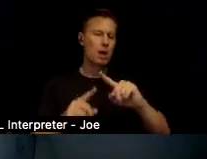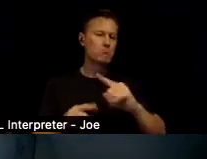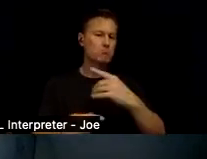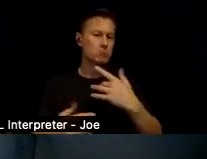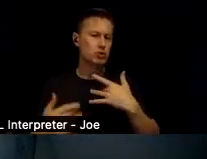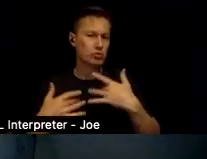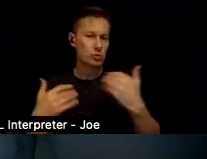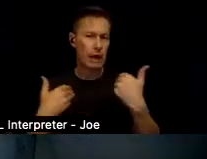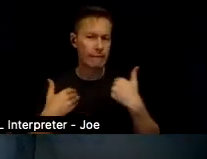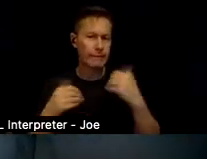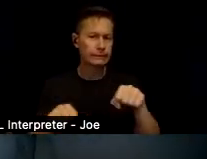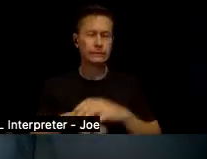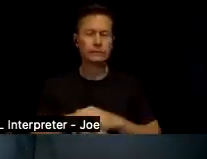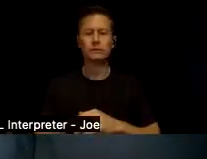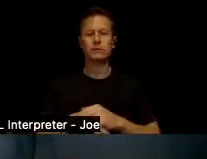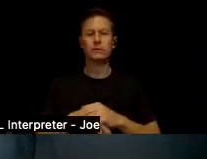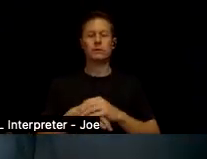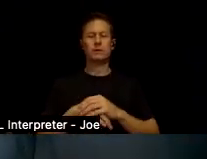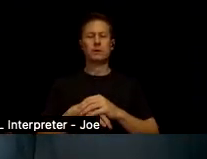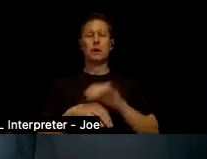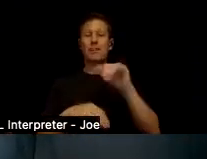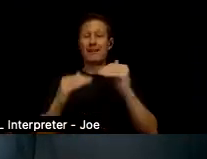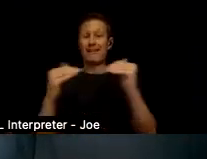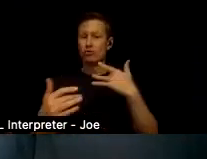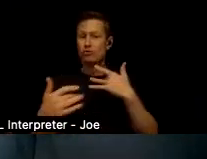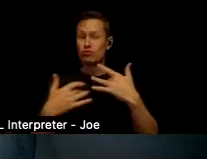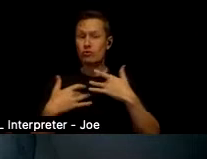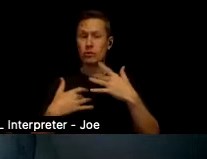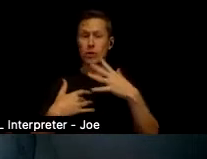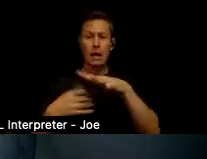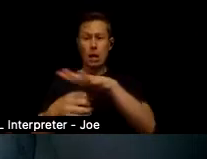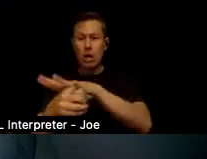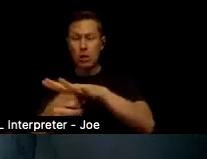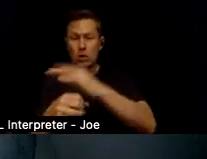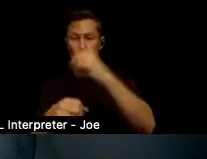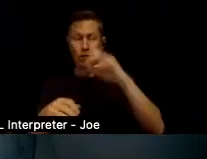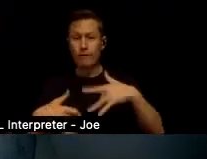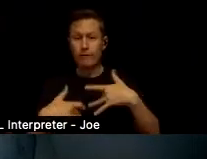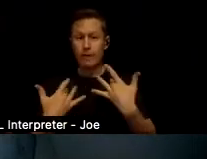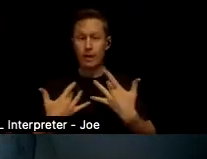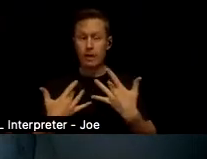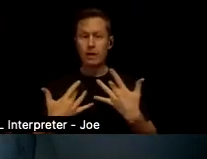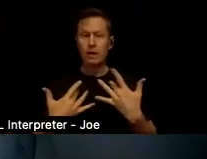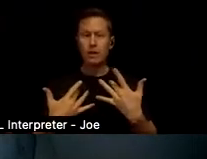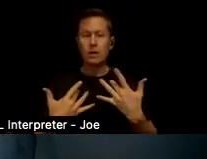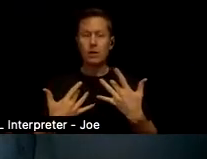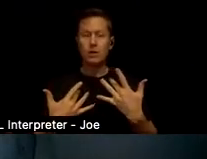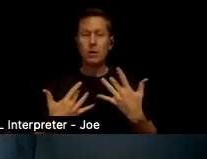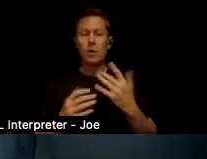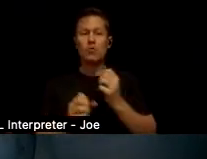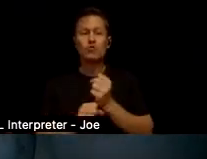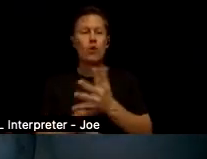slide. So that level of concern, the location of the event, sparked more of a response than there